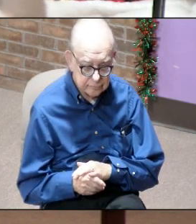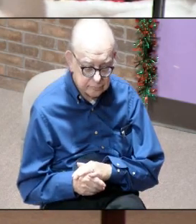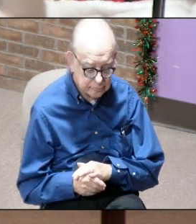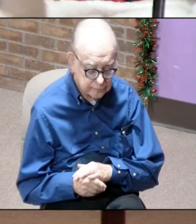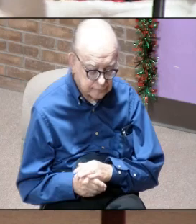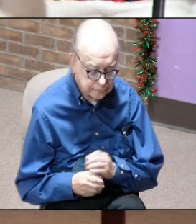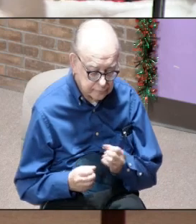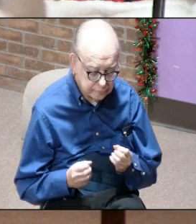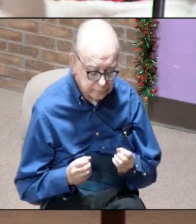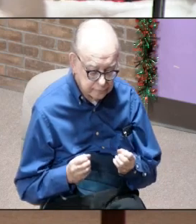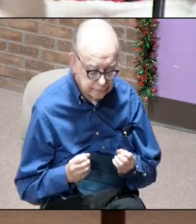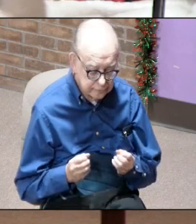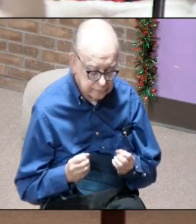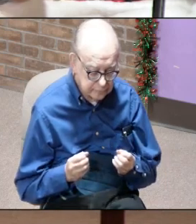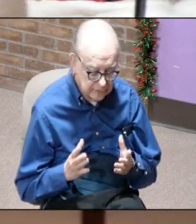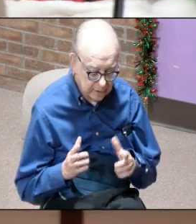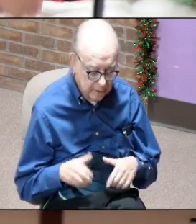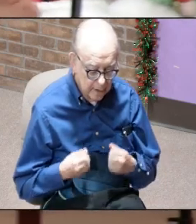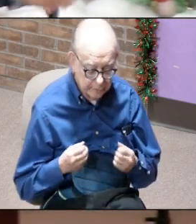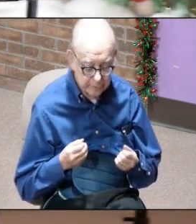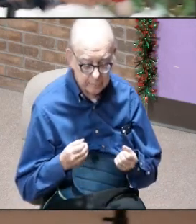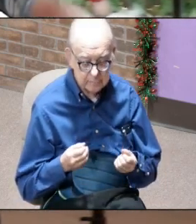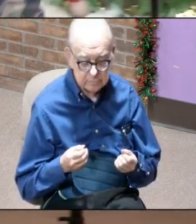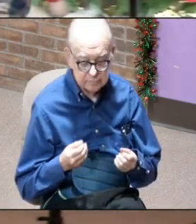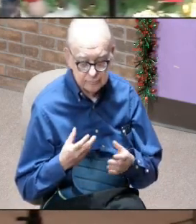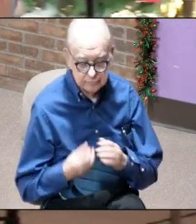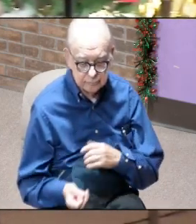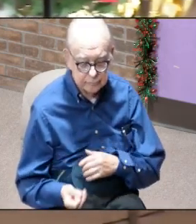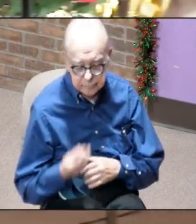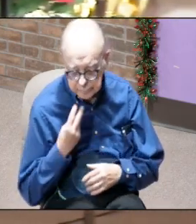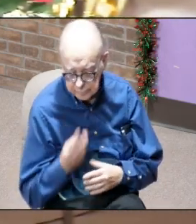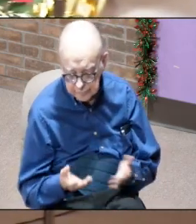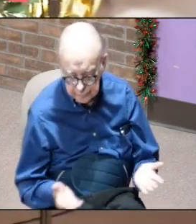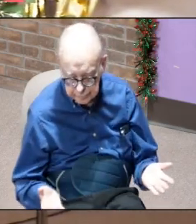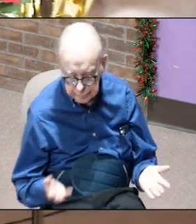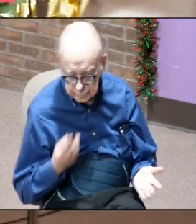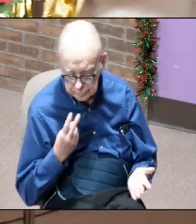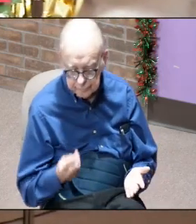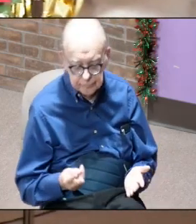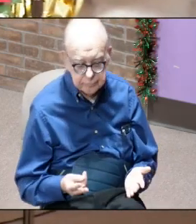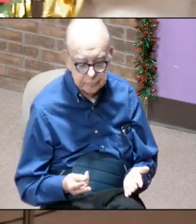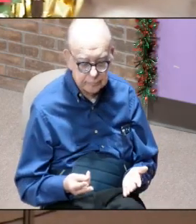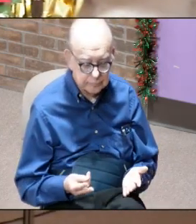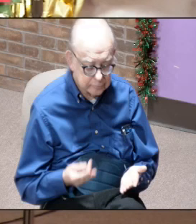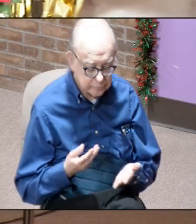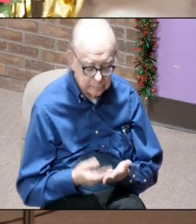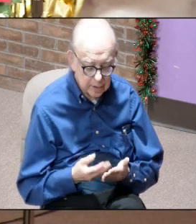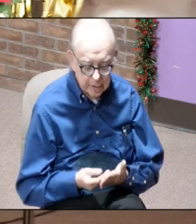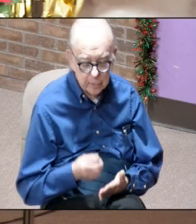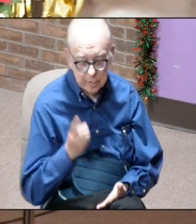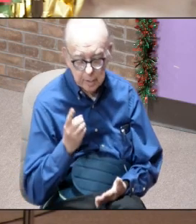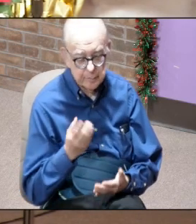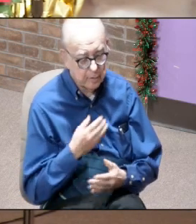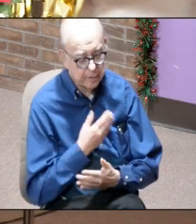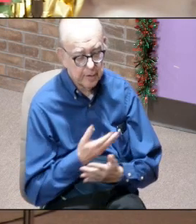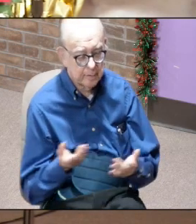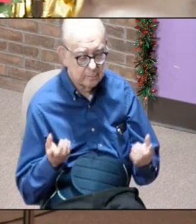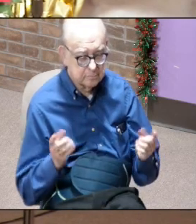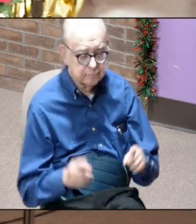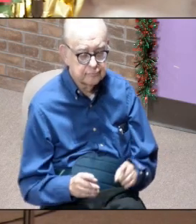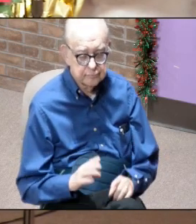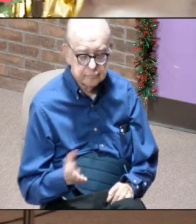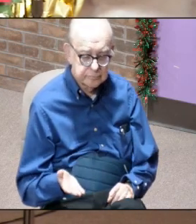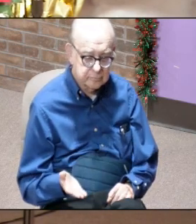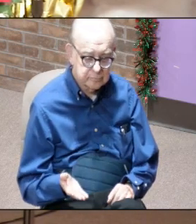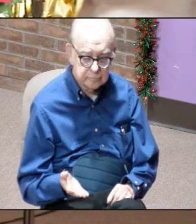And a lot of their lives were lost. And so what do we see? We see the inflation and everything that's going on. So this is